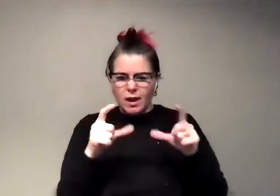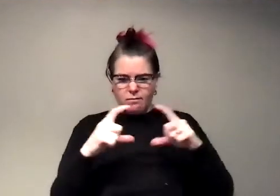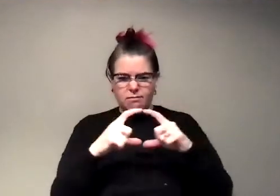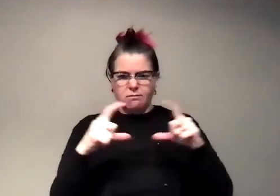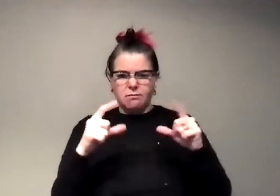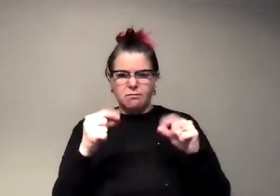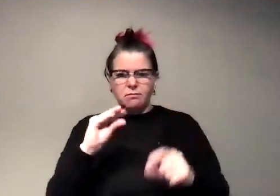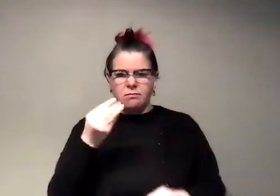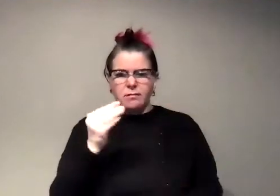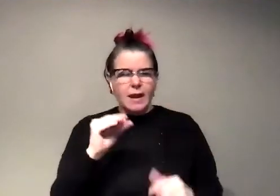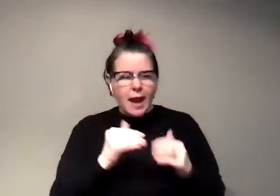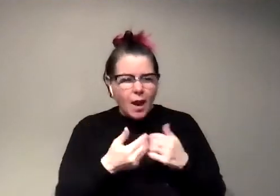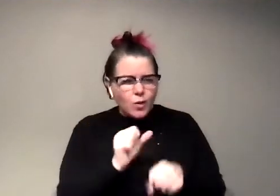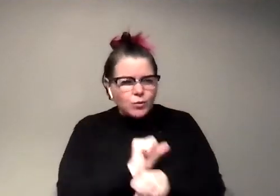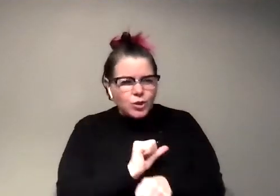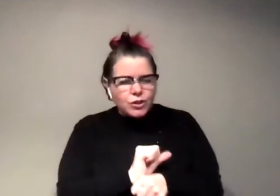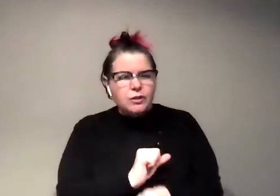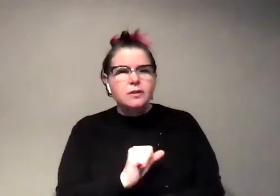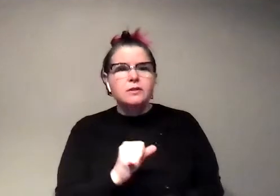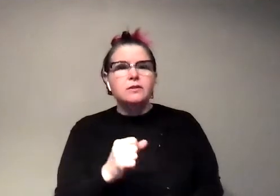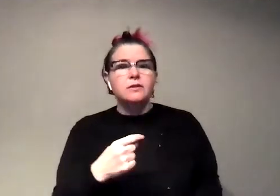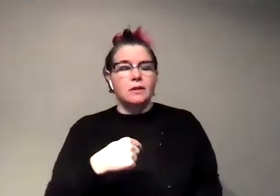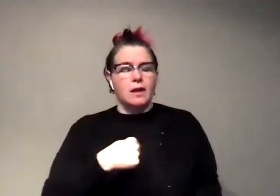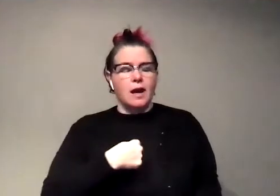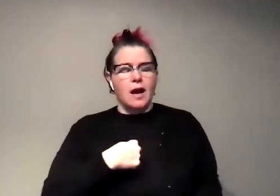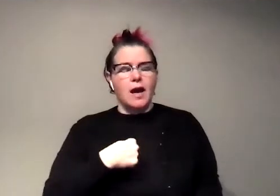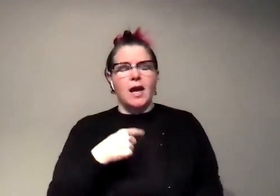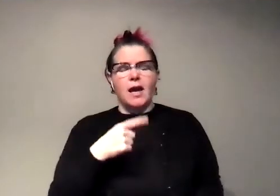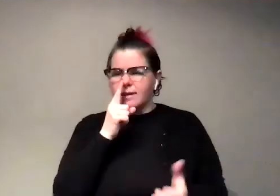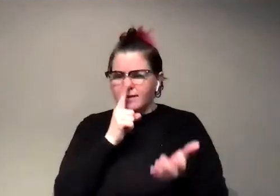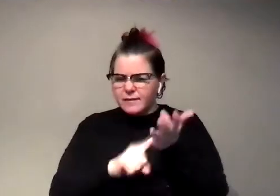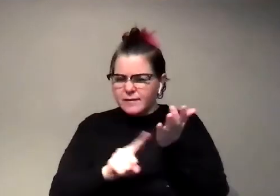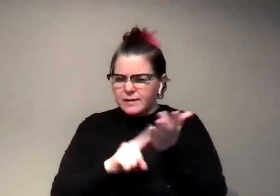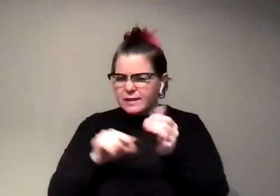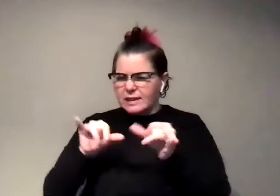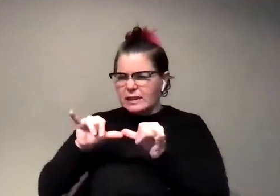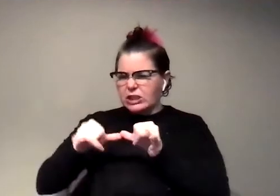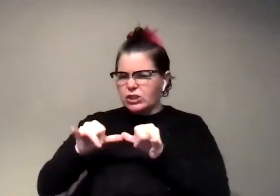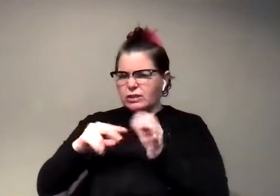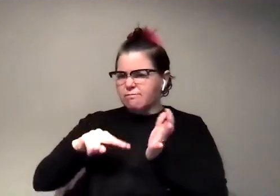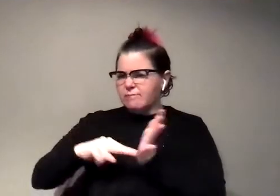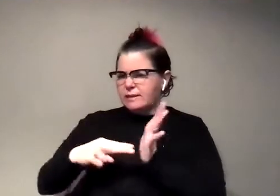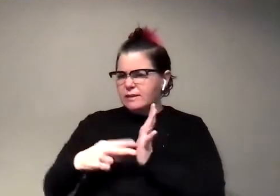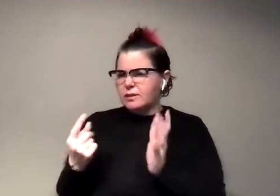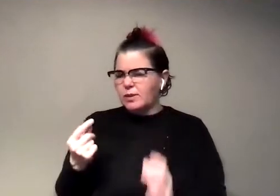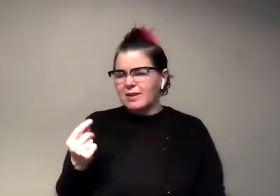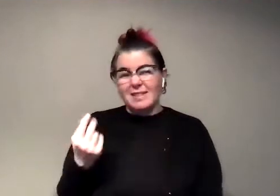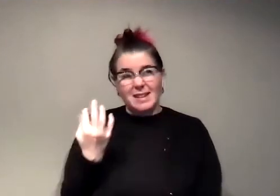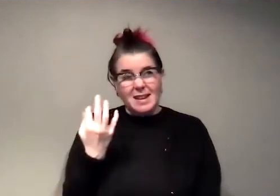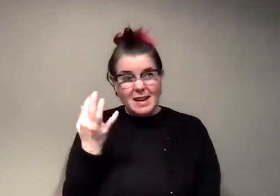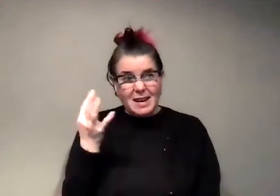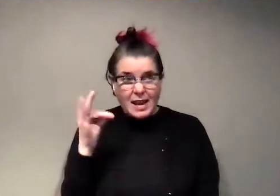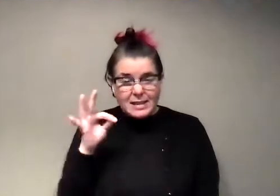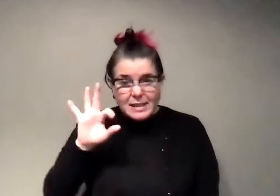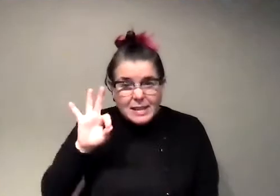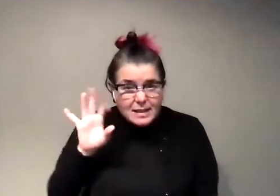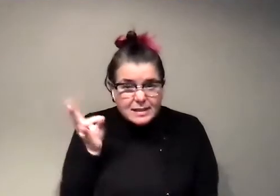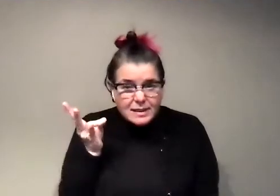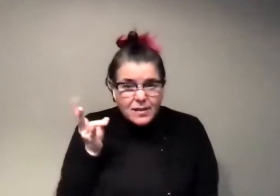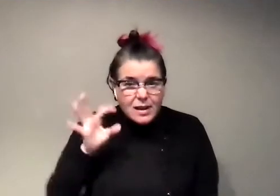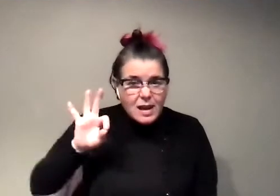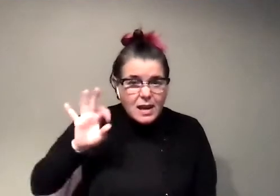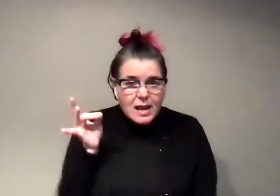And when I was looking up what engineering was, and like, this was like, 1997, 98. So it